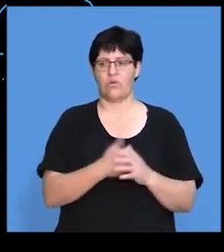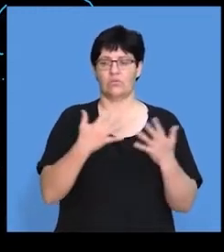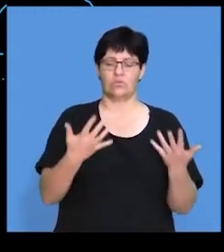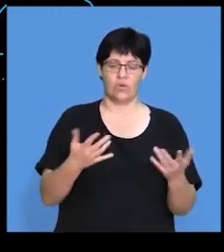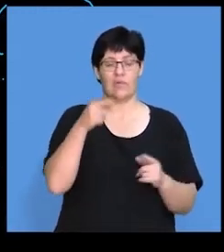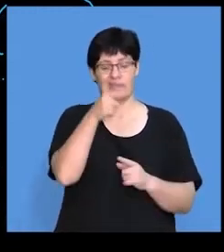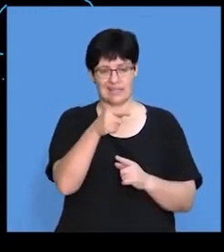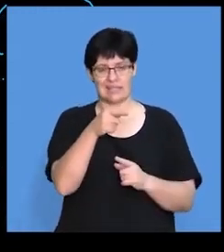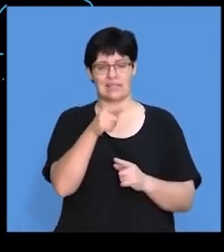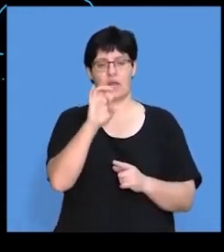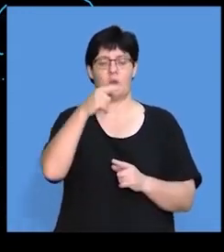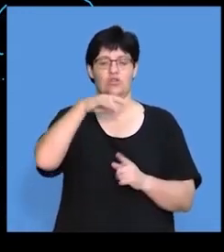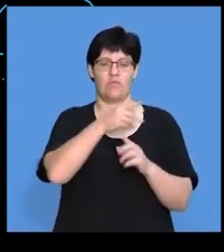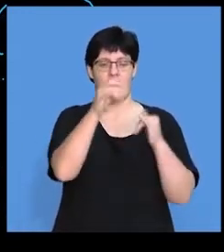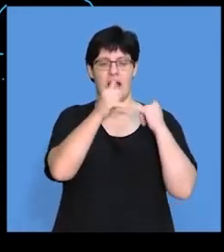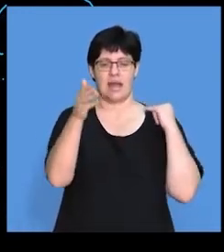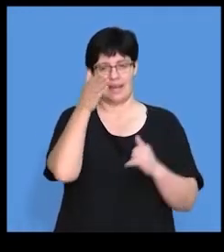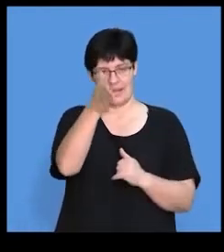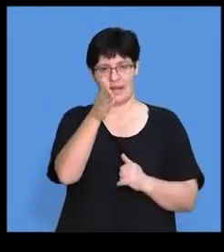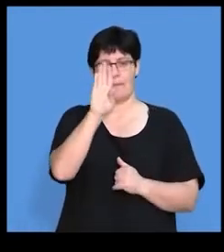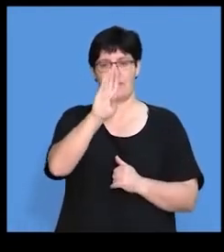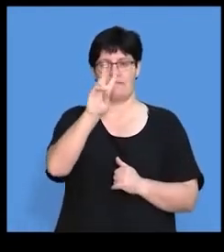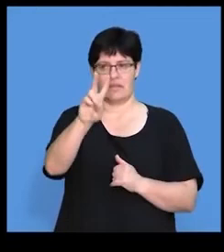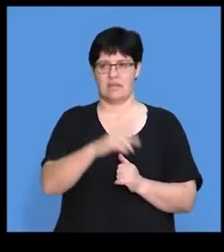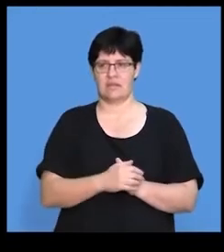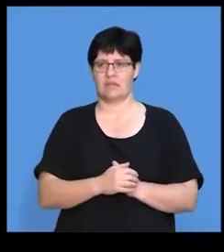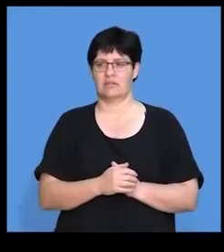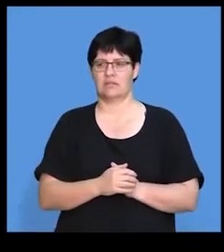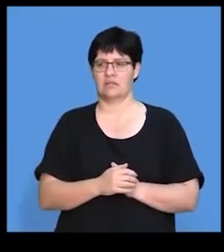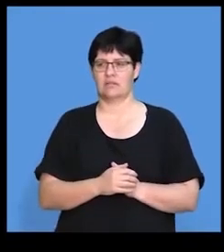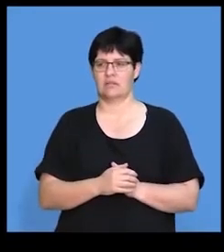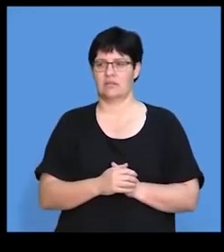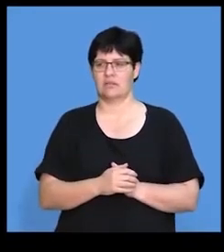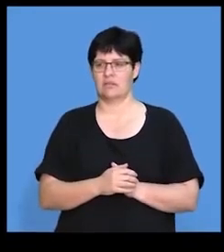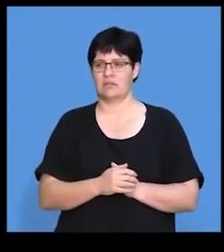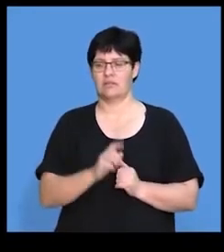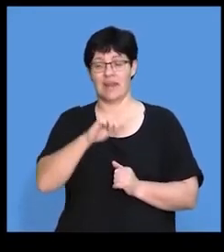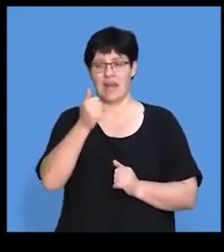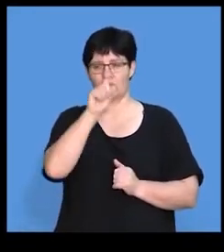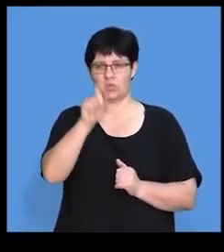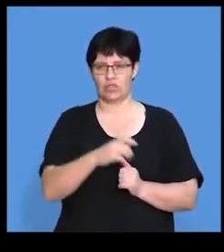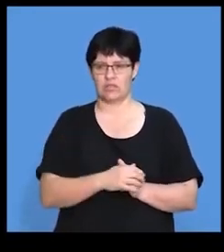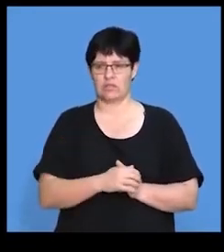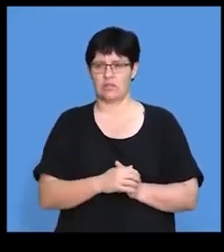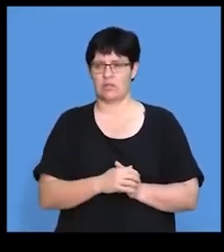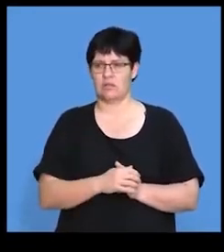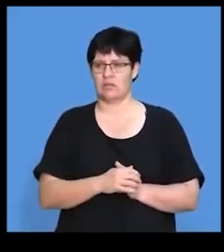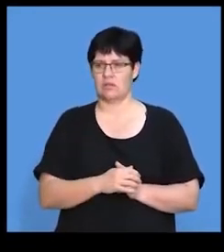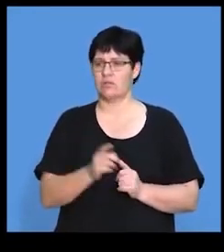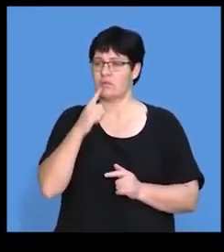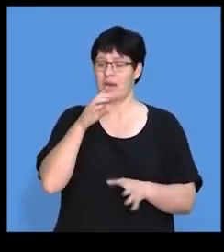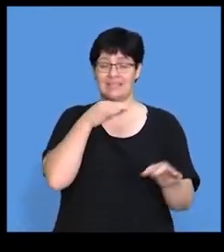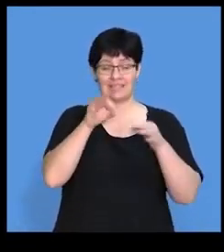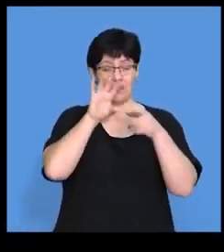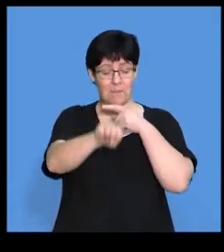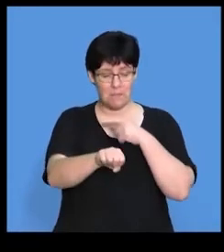is the equation of this line over here, BV. All right, let's move on and see what the next question is. The next question asks us to determine